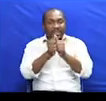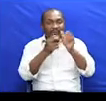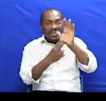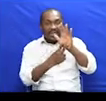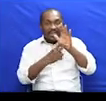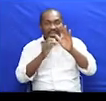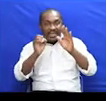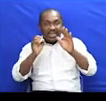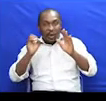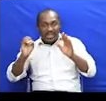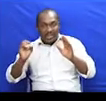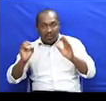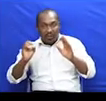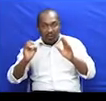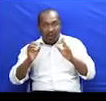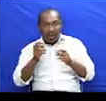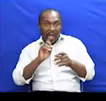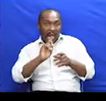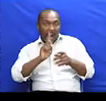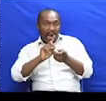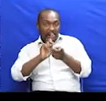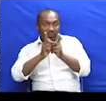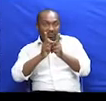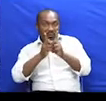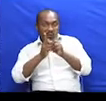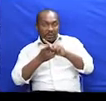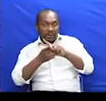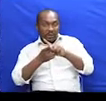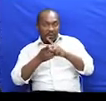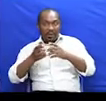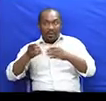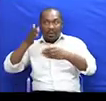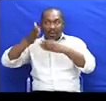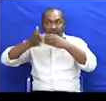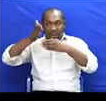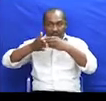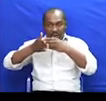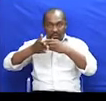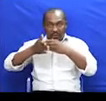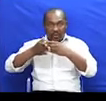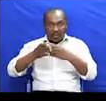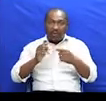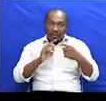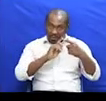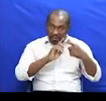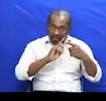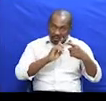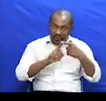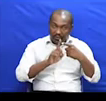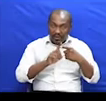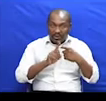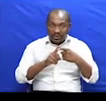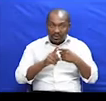17.00, there was a color change. That makes the end of the experiment. And then first experiment also, they filled the